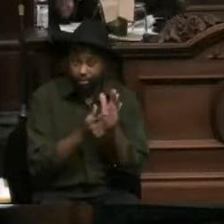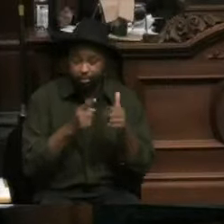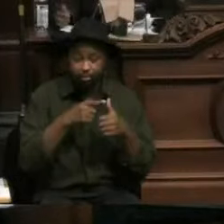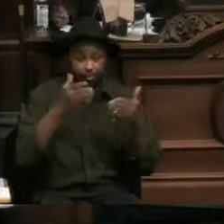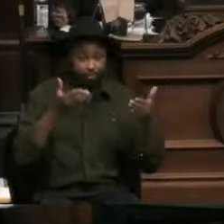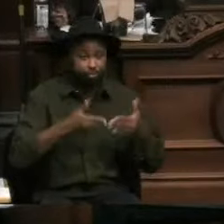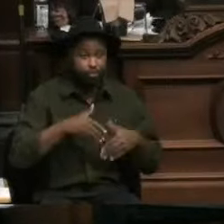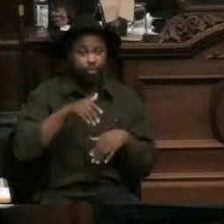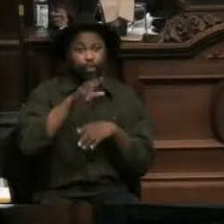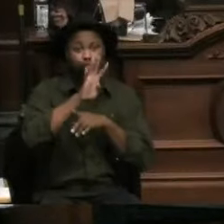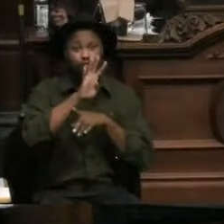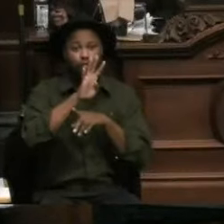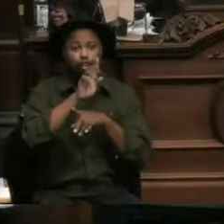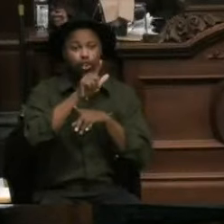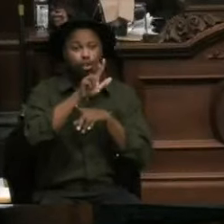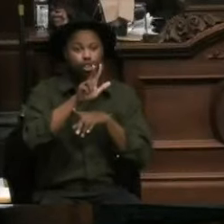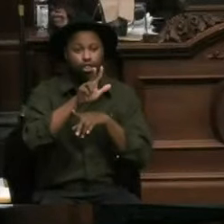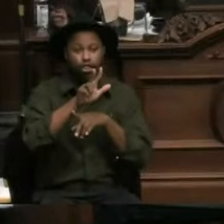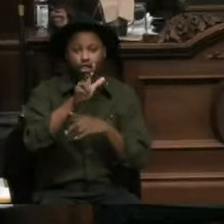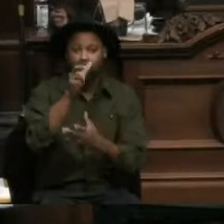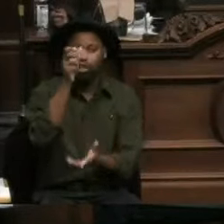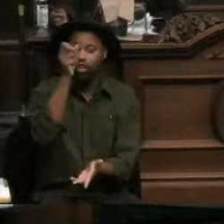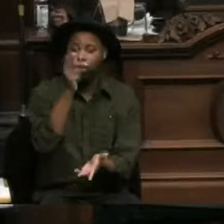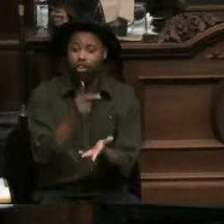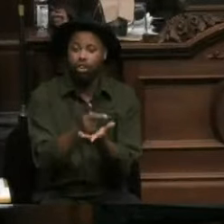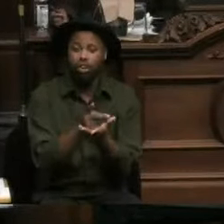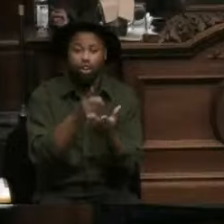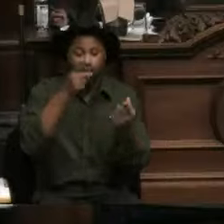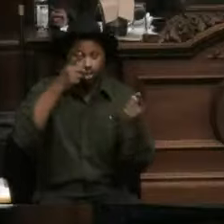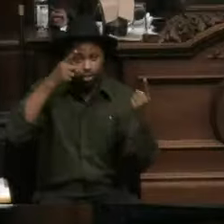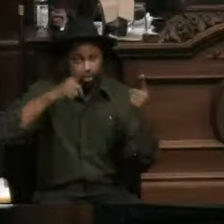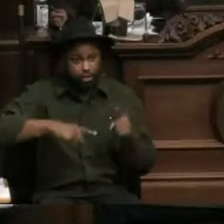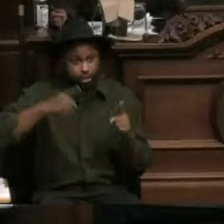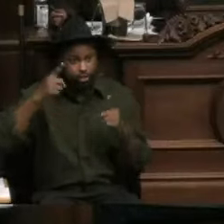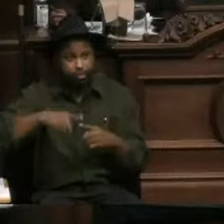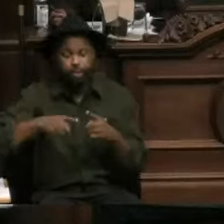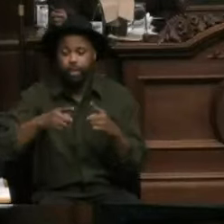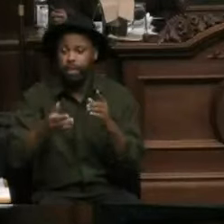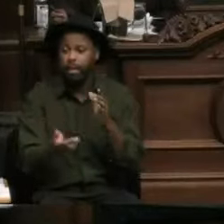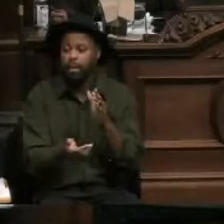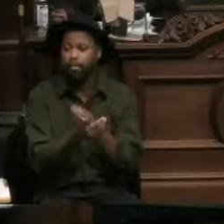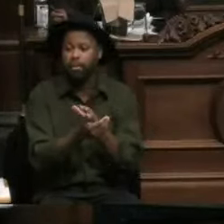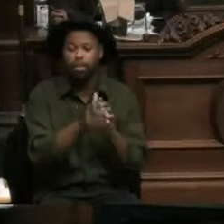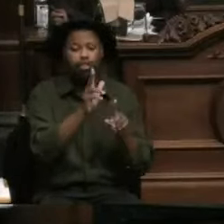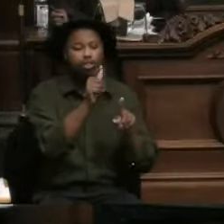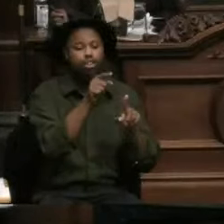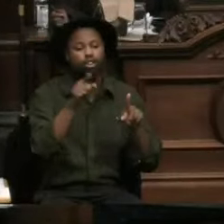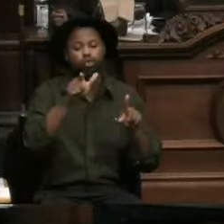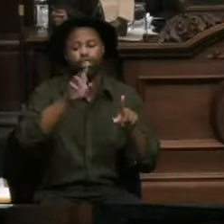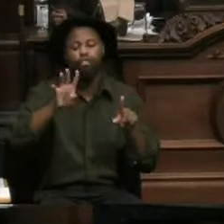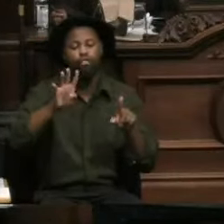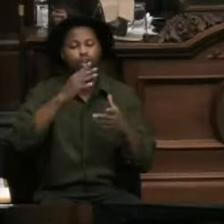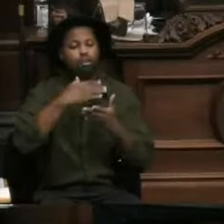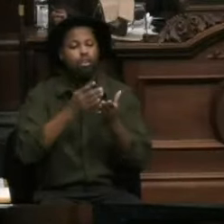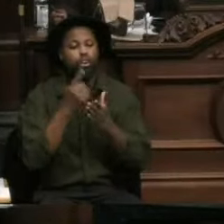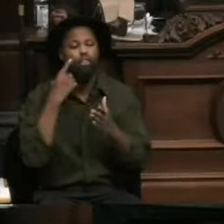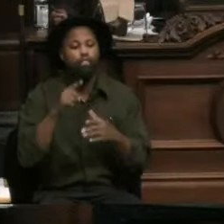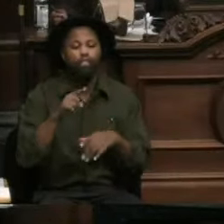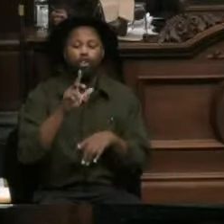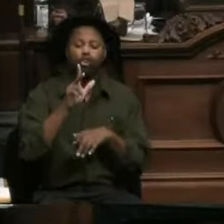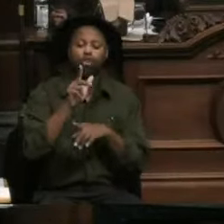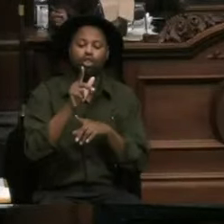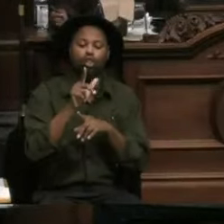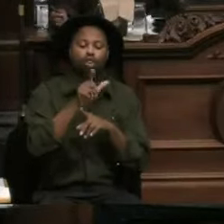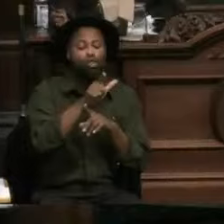Introductory number 423, authorizing intermunicipal agreements and amending the 2023-24 budget for the 2024